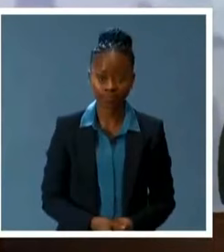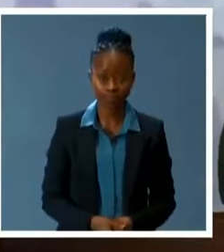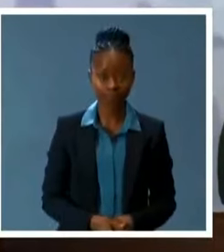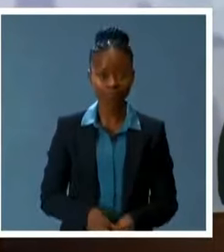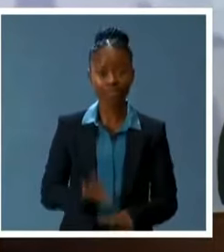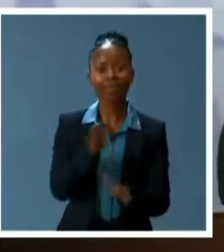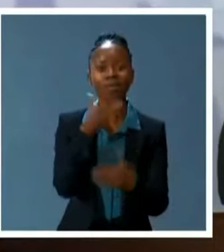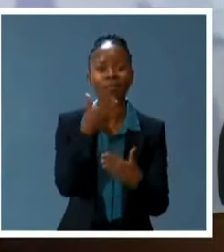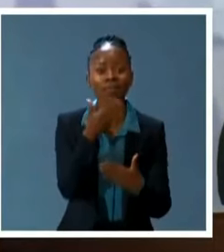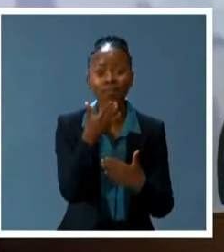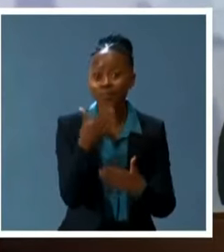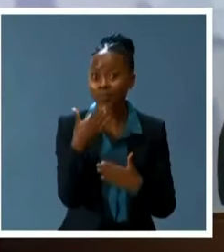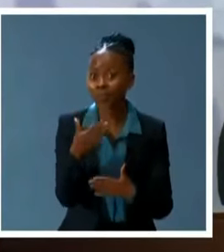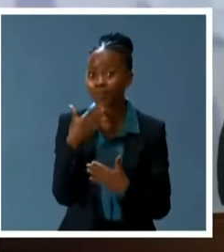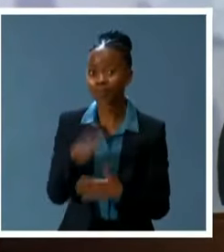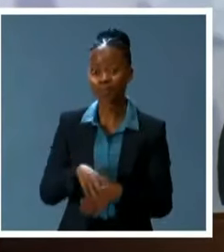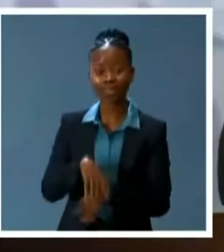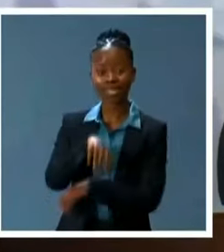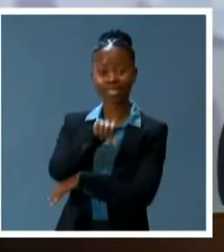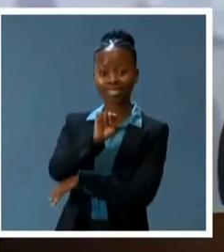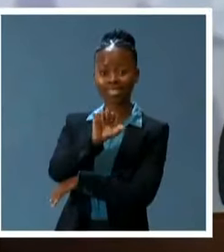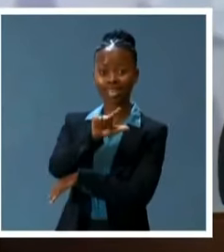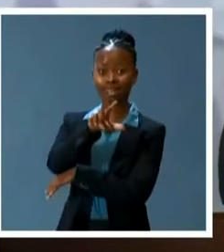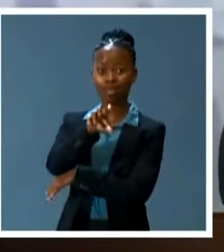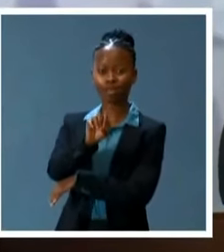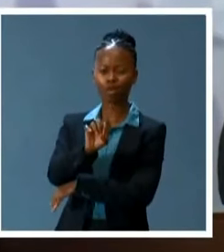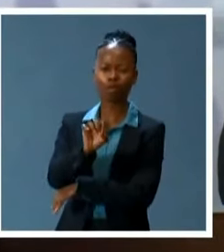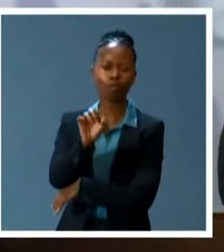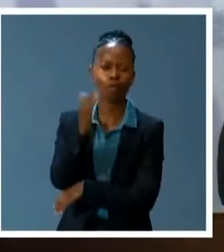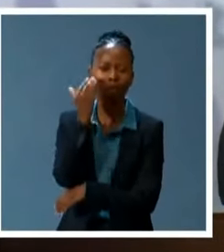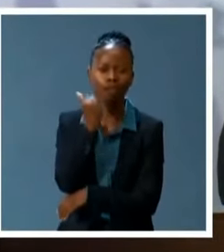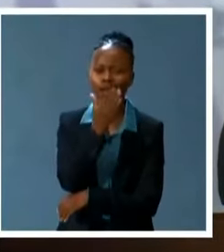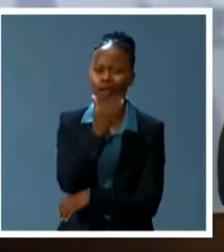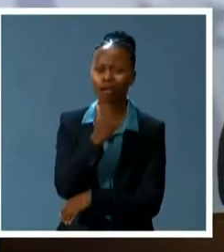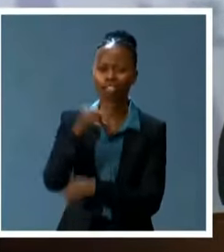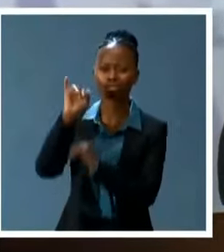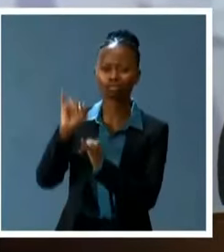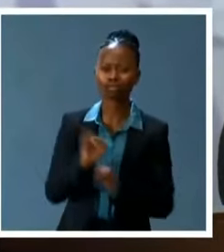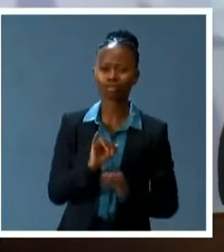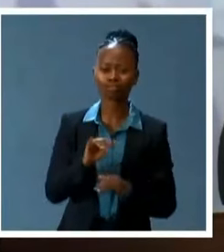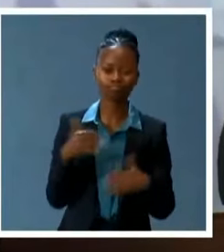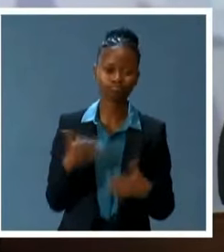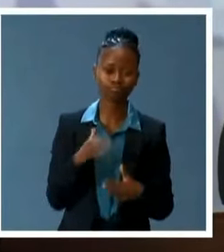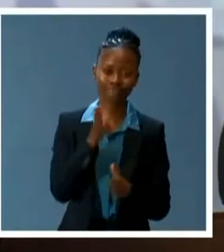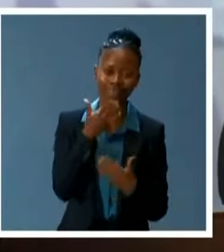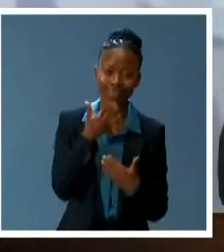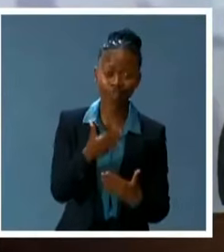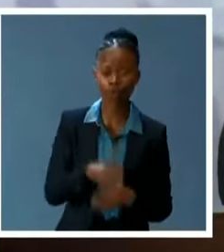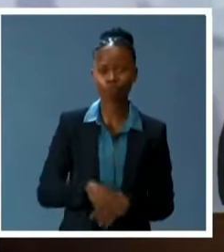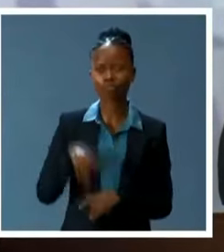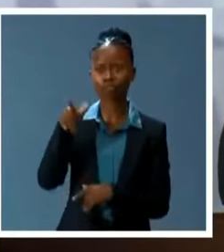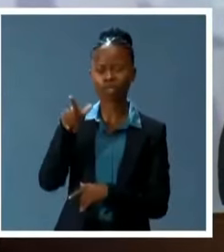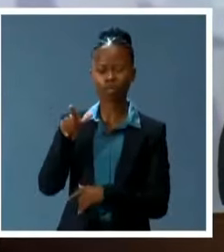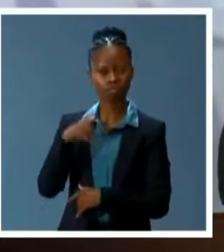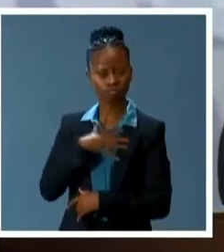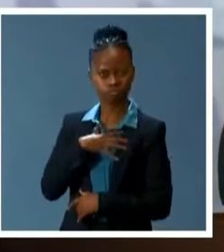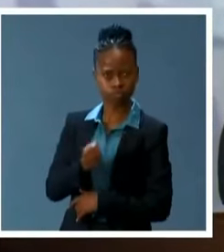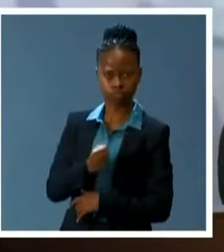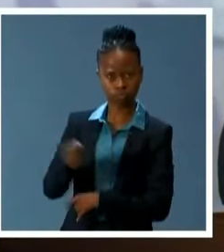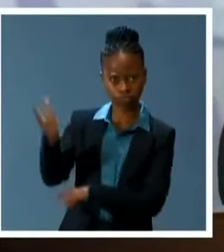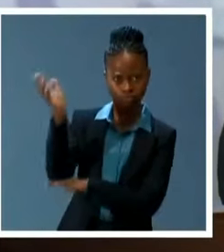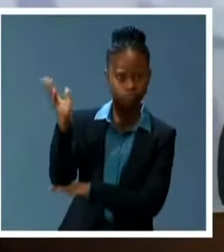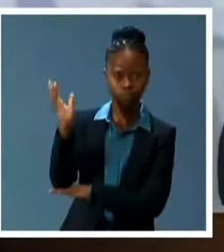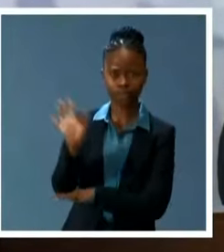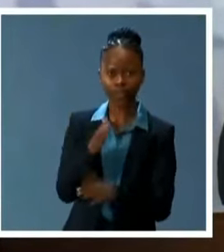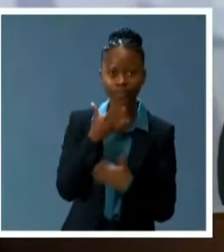And thank you so much, Cecilo, for that kind introduction. Well, a bold call then from the United Nations Secretary General on the occasion